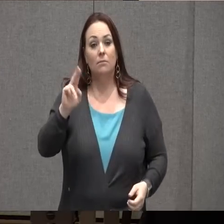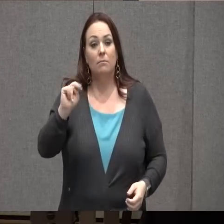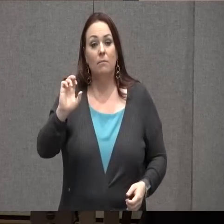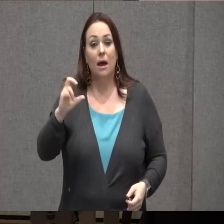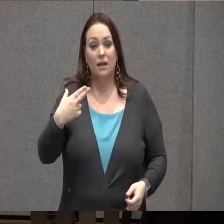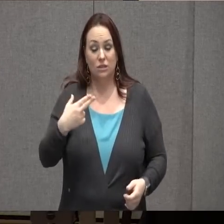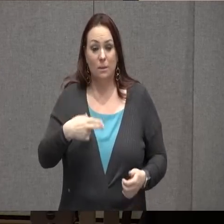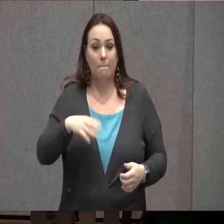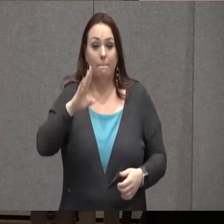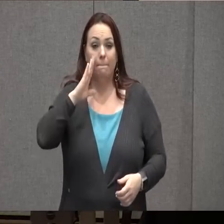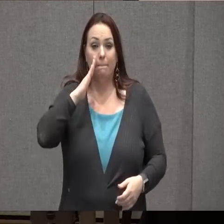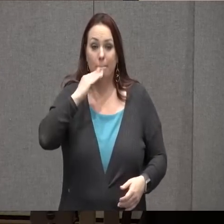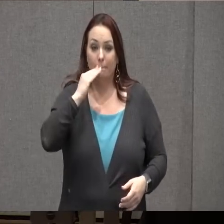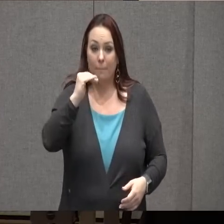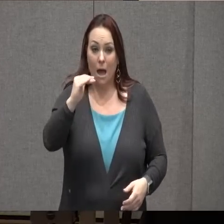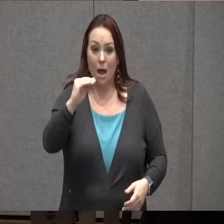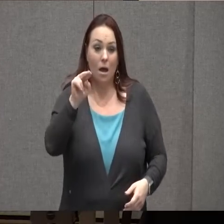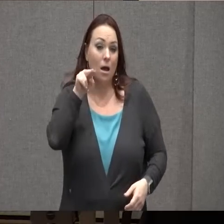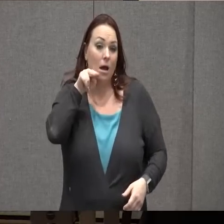out.